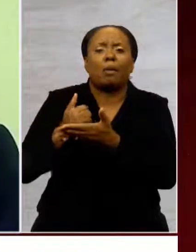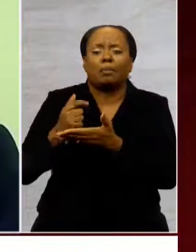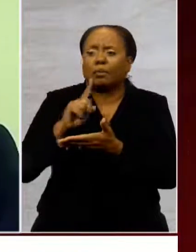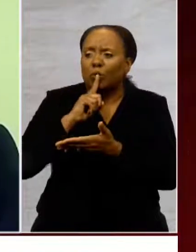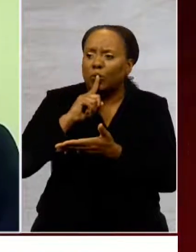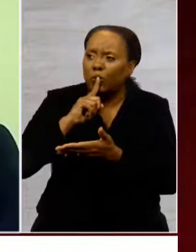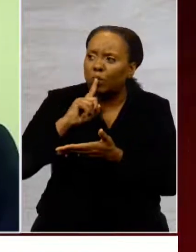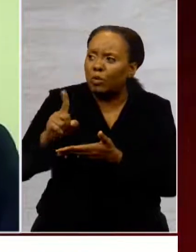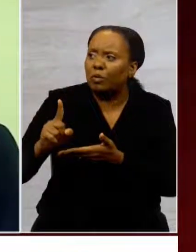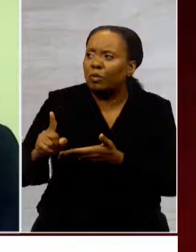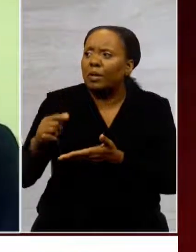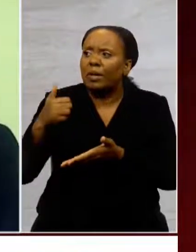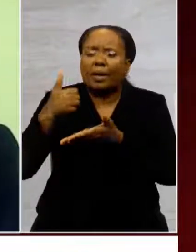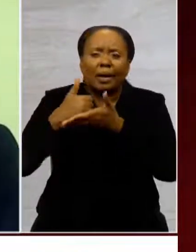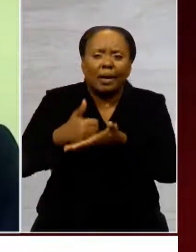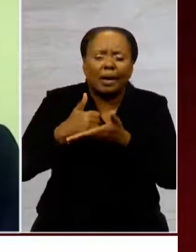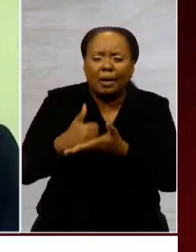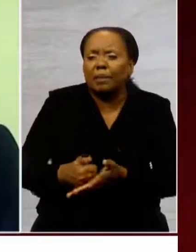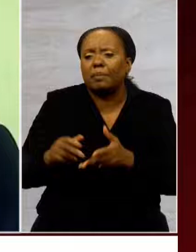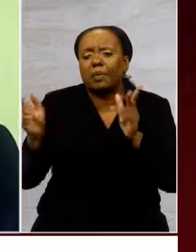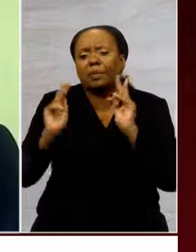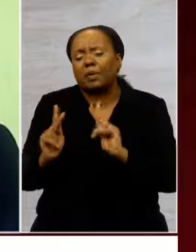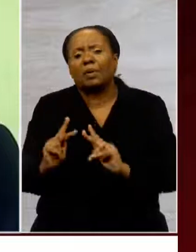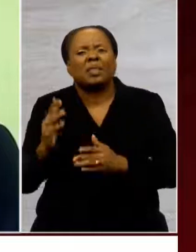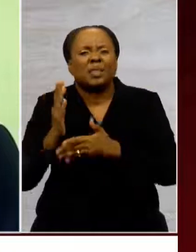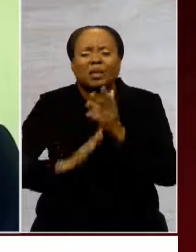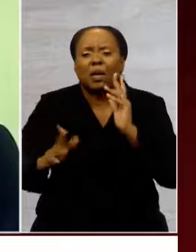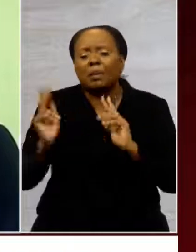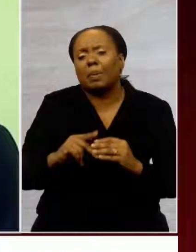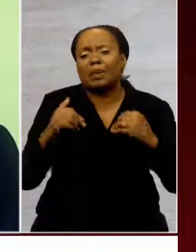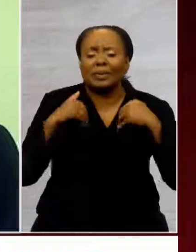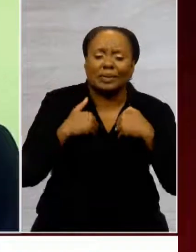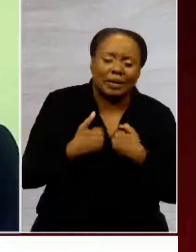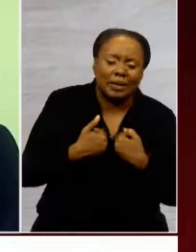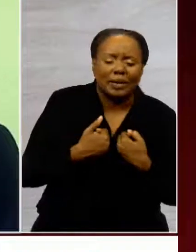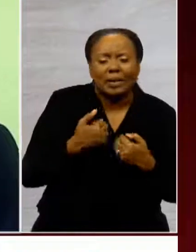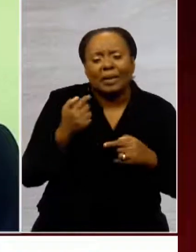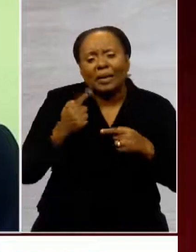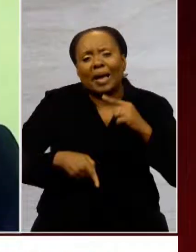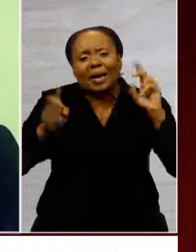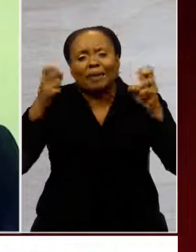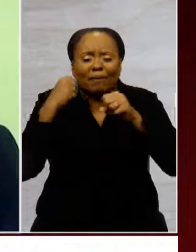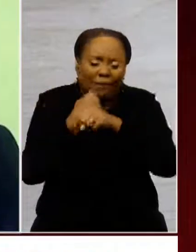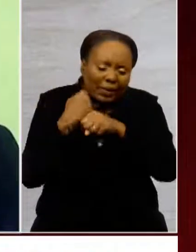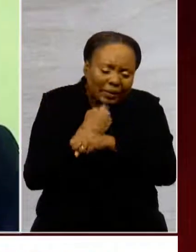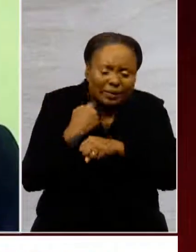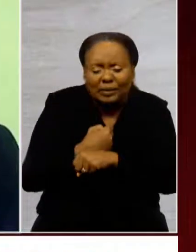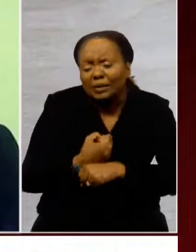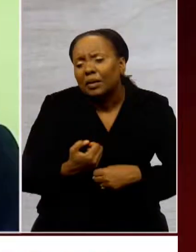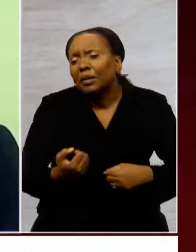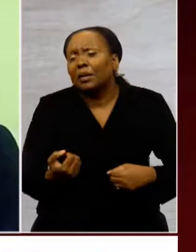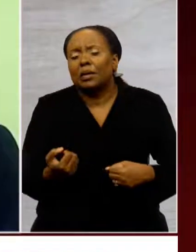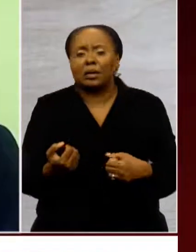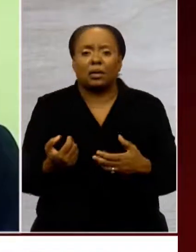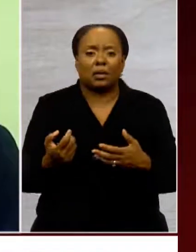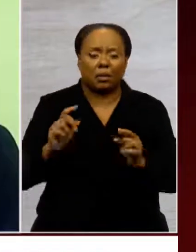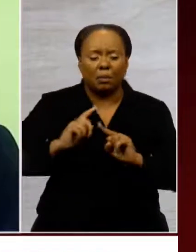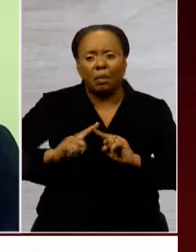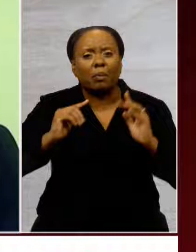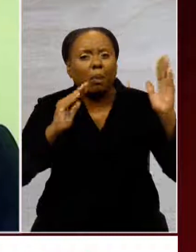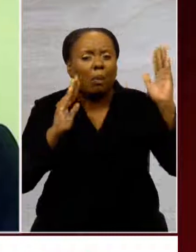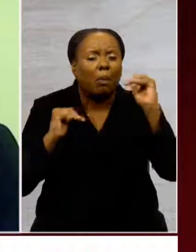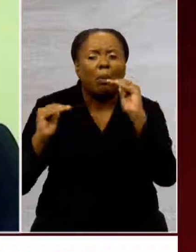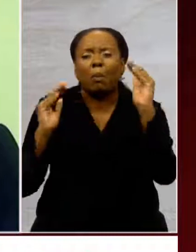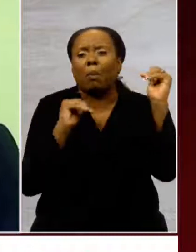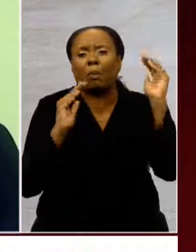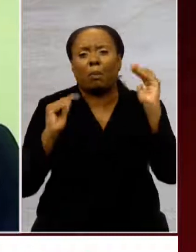to those who don't have the fight like yourself, to help their brothers, their sisters, family, friends, colleagues, wherever they